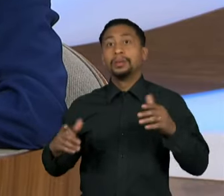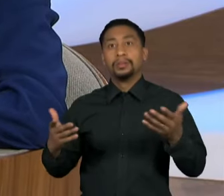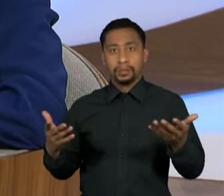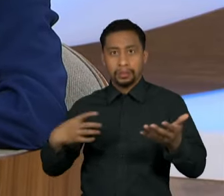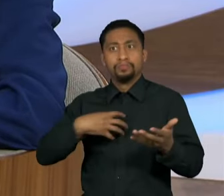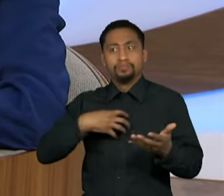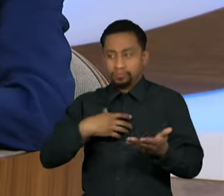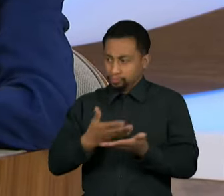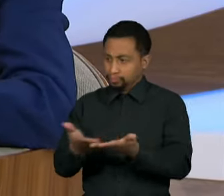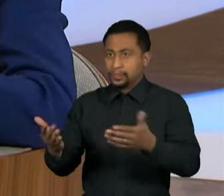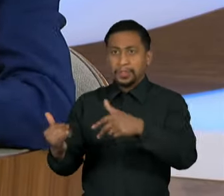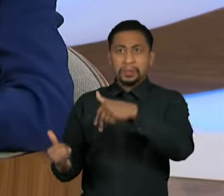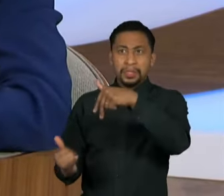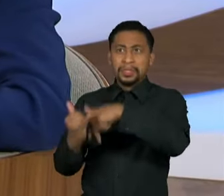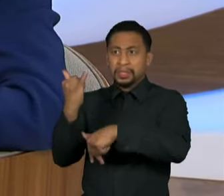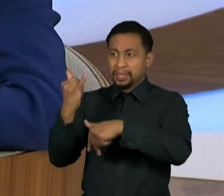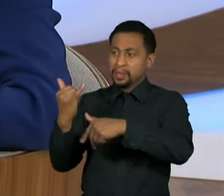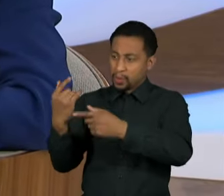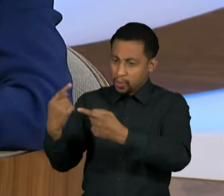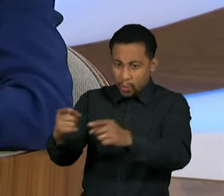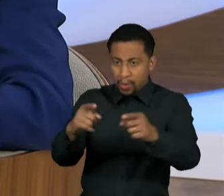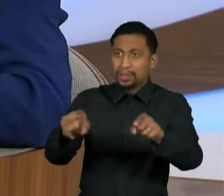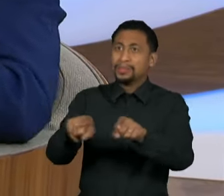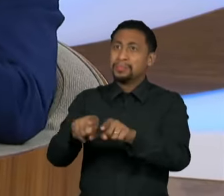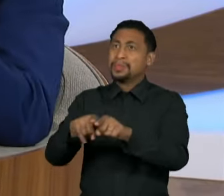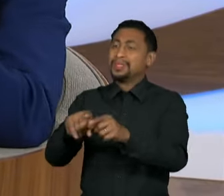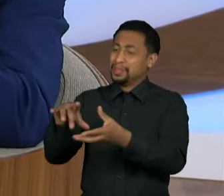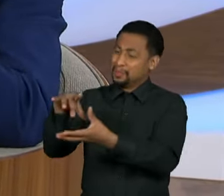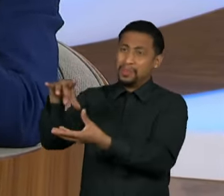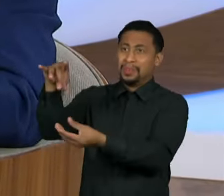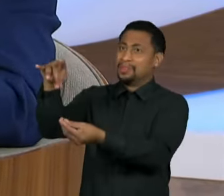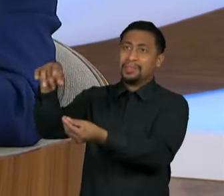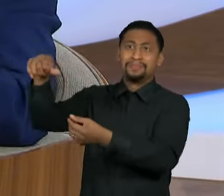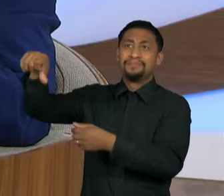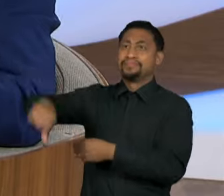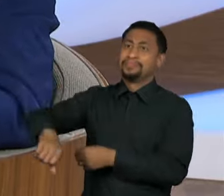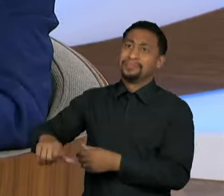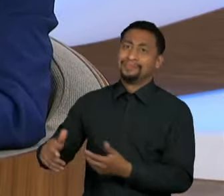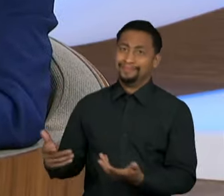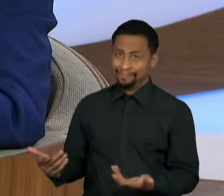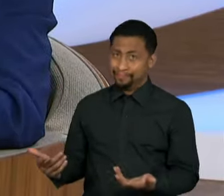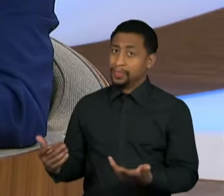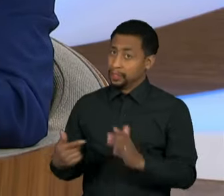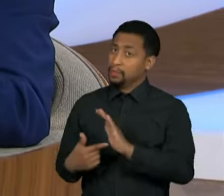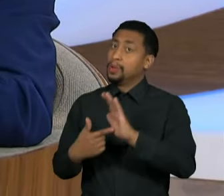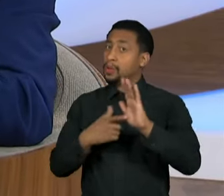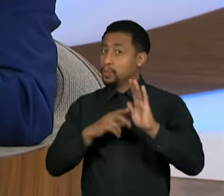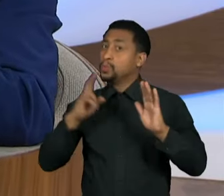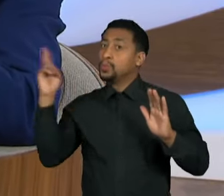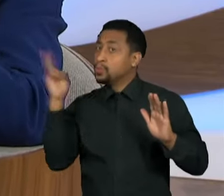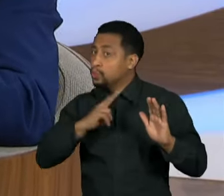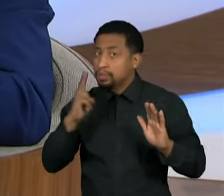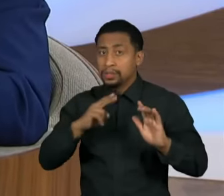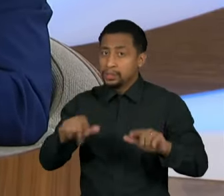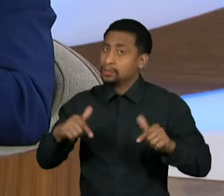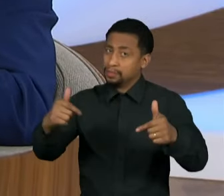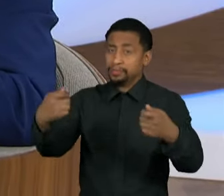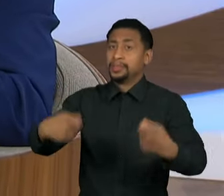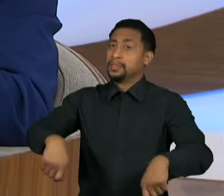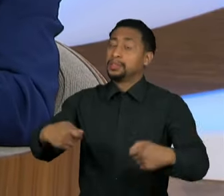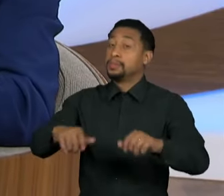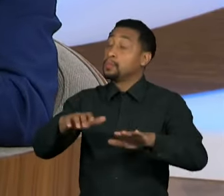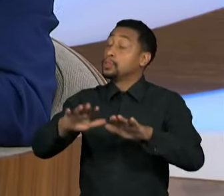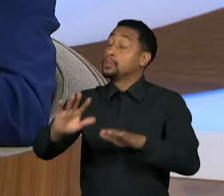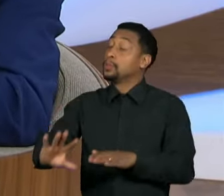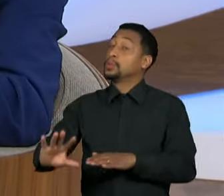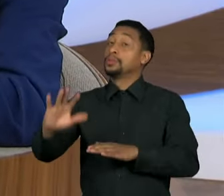victims, but against the democracy. And so this really adds to the urgency. Maybe it also